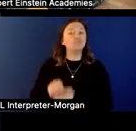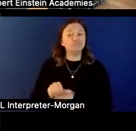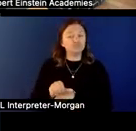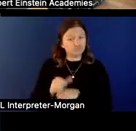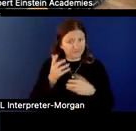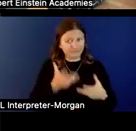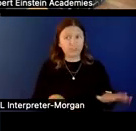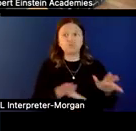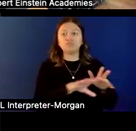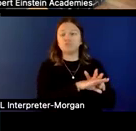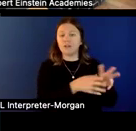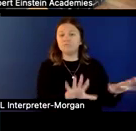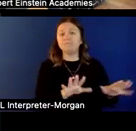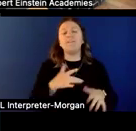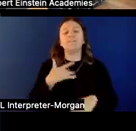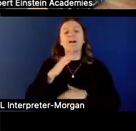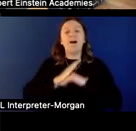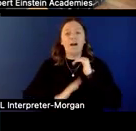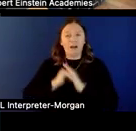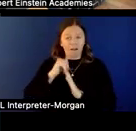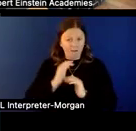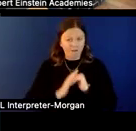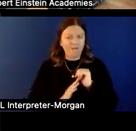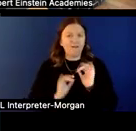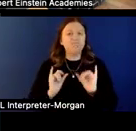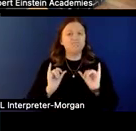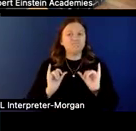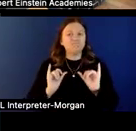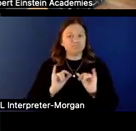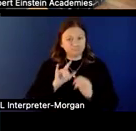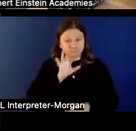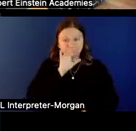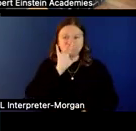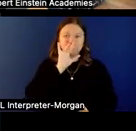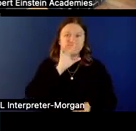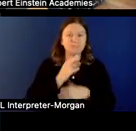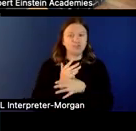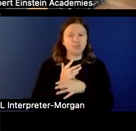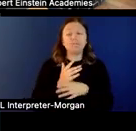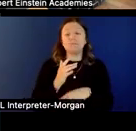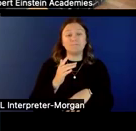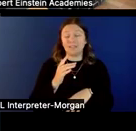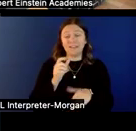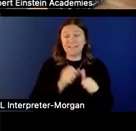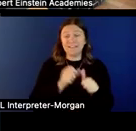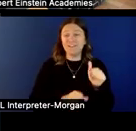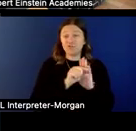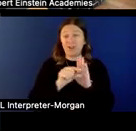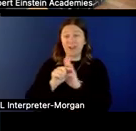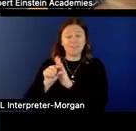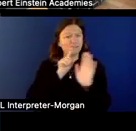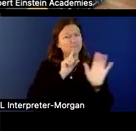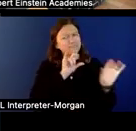they really like feel comfortable and really start using the German. And it's in every grade, it's similar, like the first graders, like